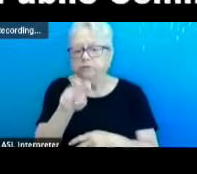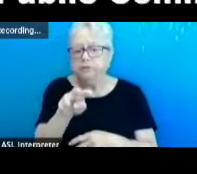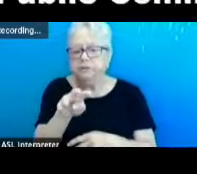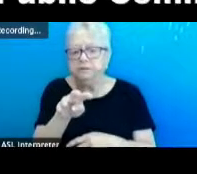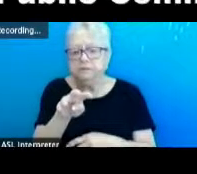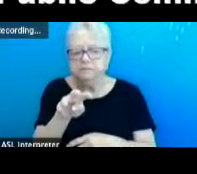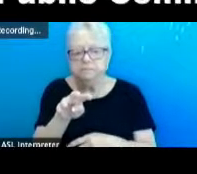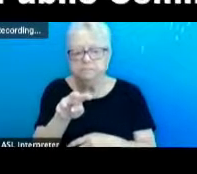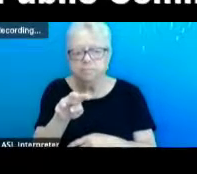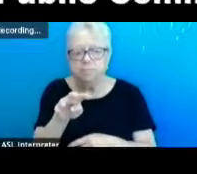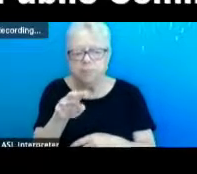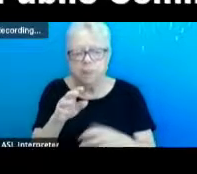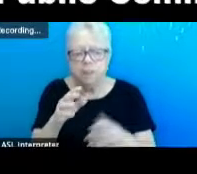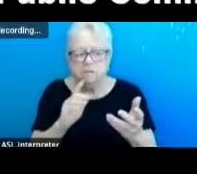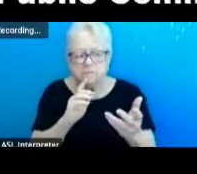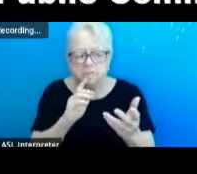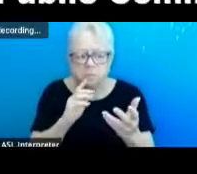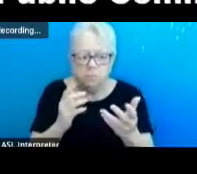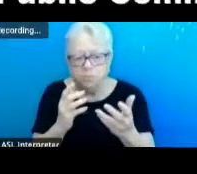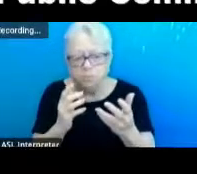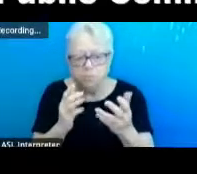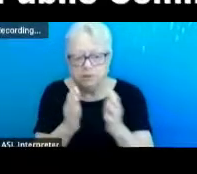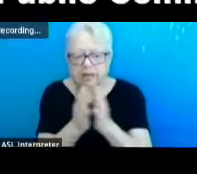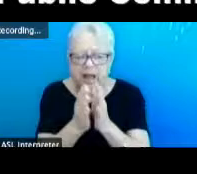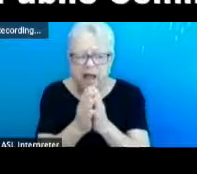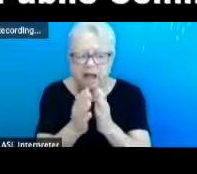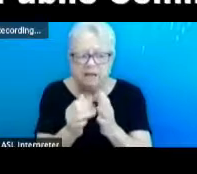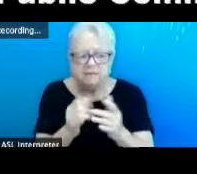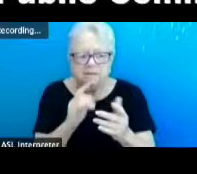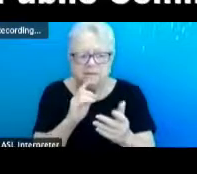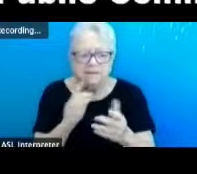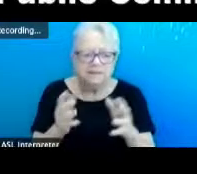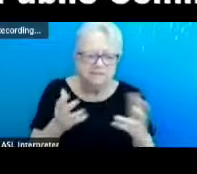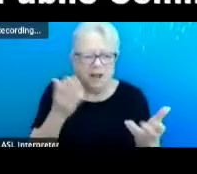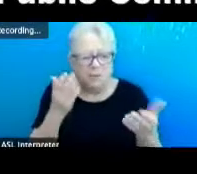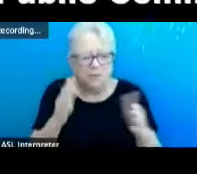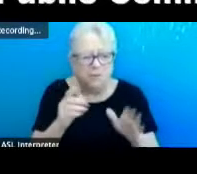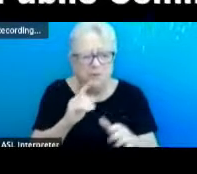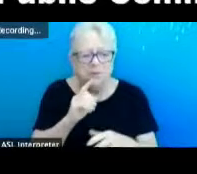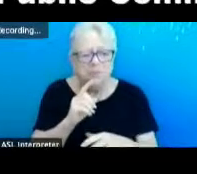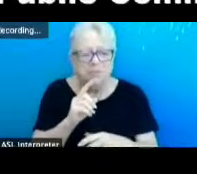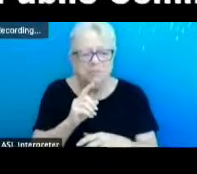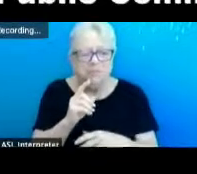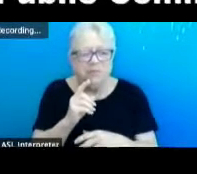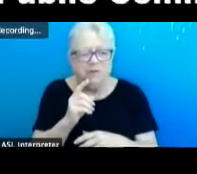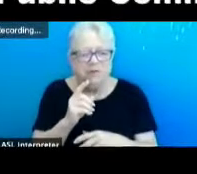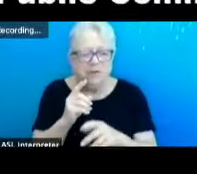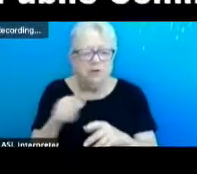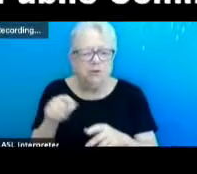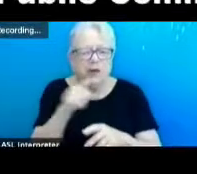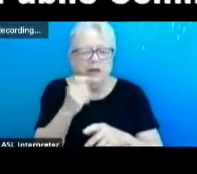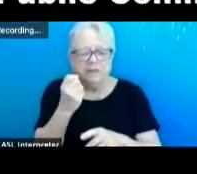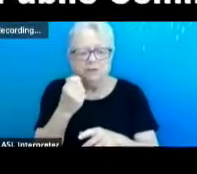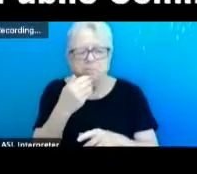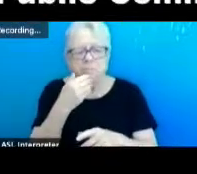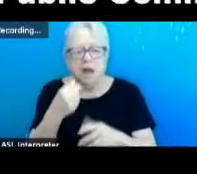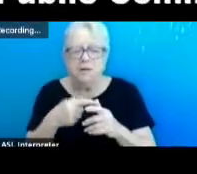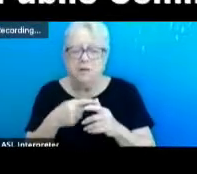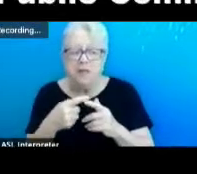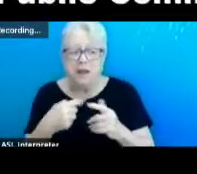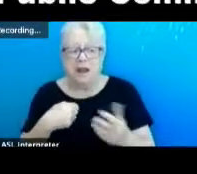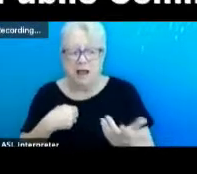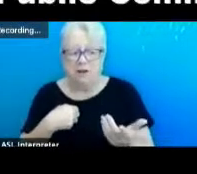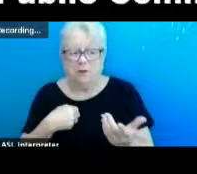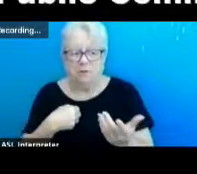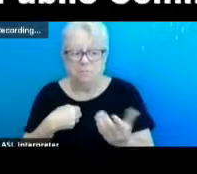for us to understand, because I think maybe Commissioner Sajwani and others understand this better than I, are so important that they have to